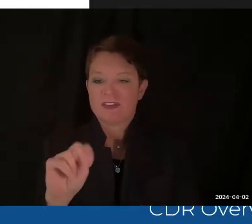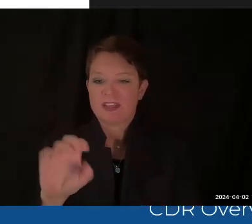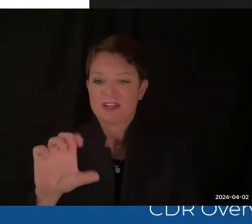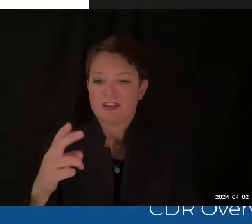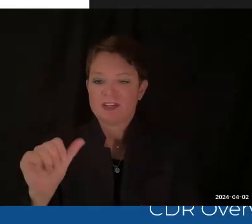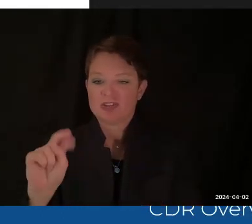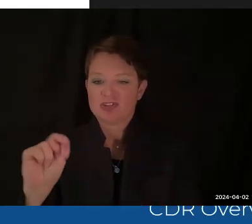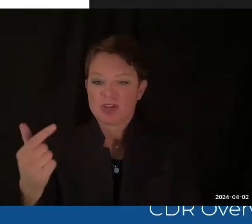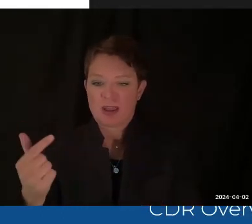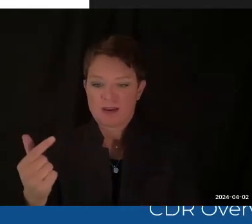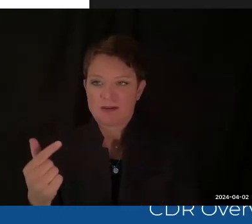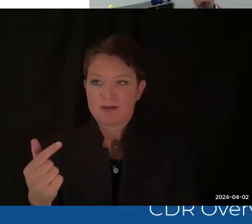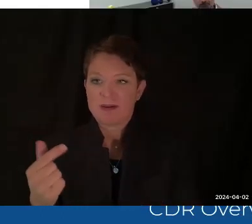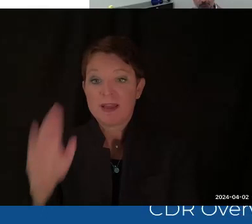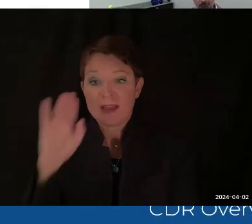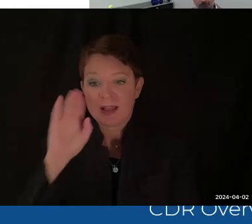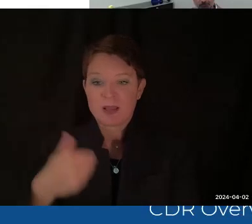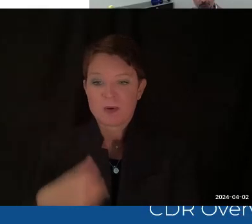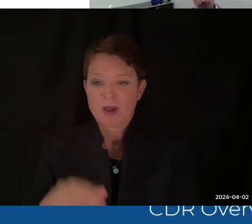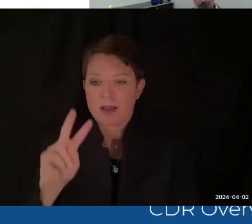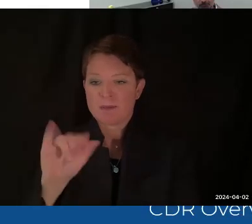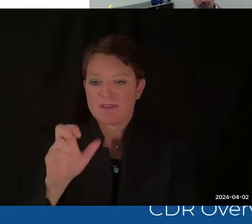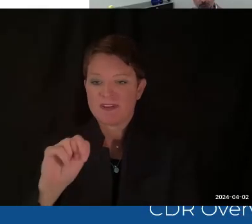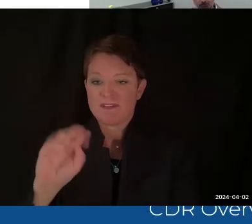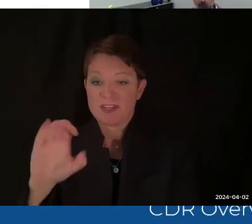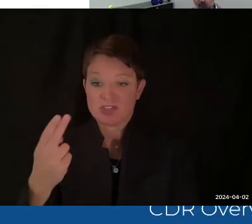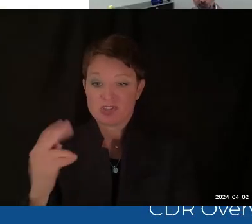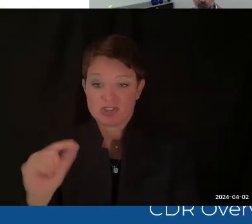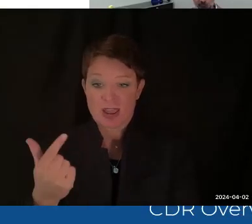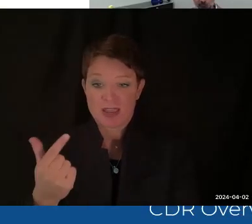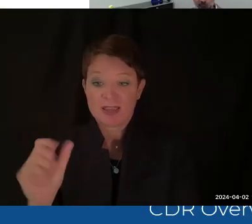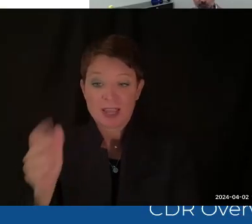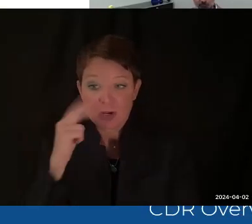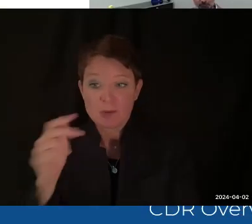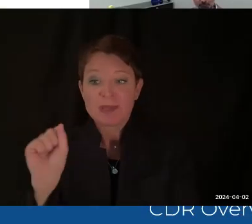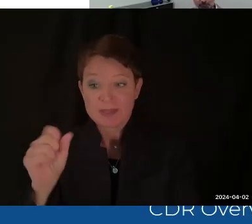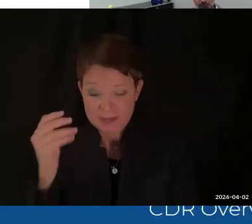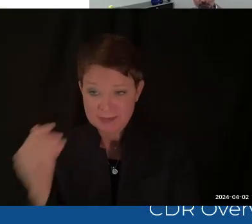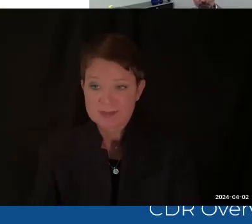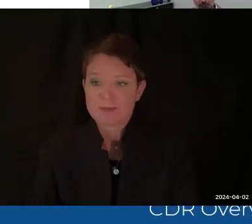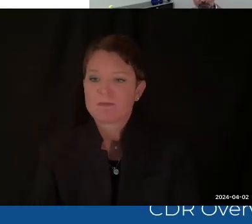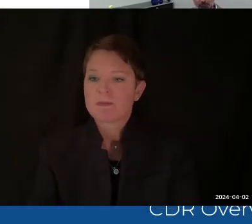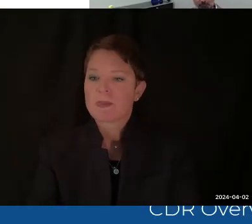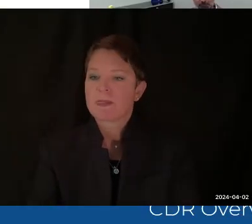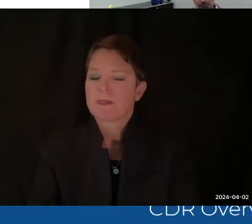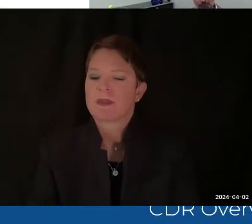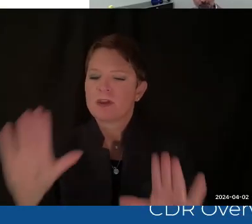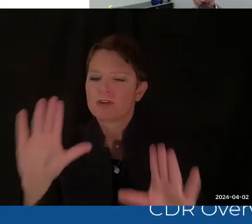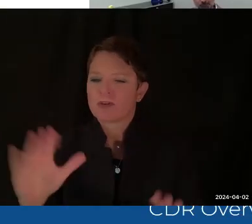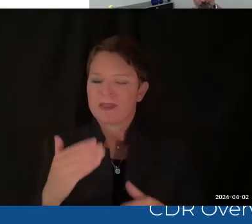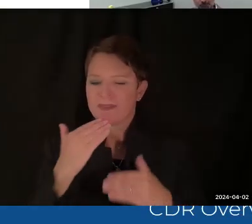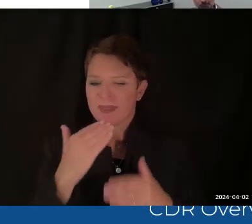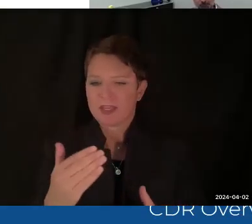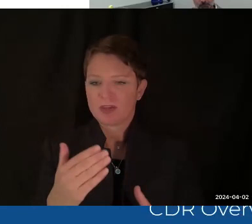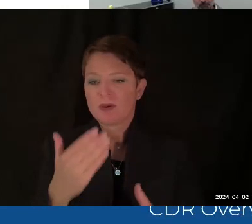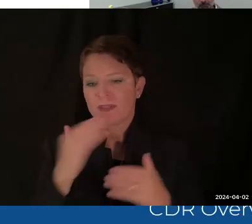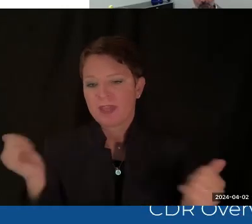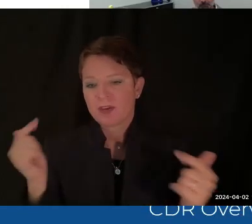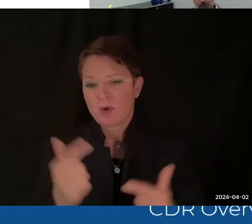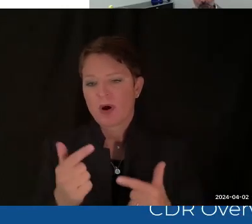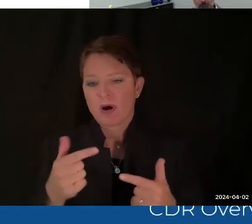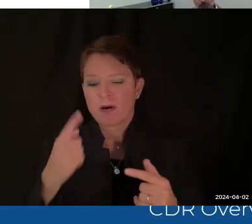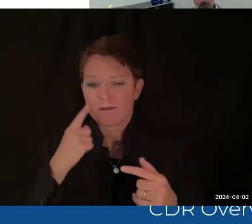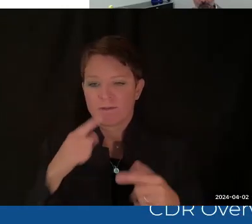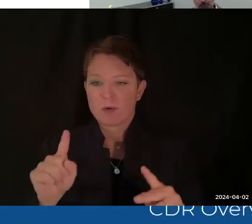the record. Hello, this is Vivian Chang. Can you hear me? Yes, I can. Okay, great. Well, thank you all